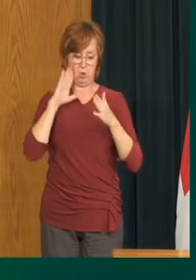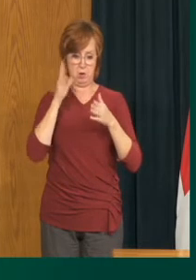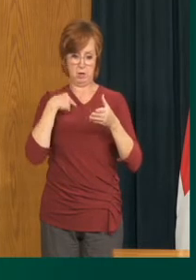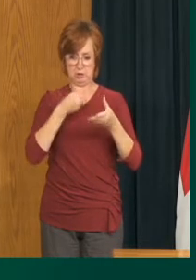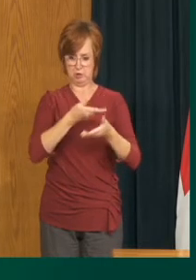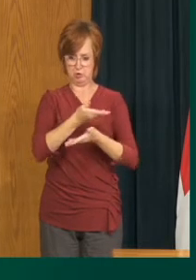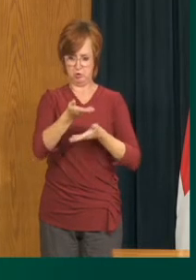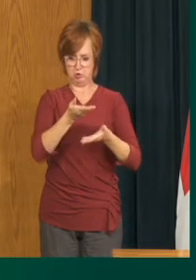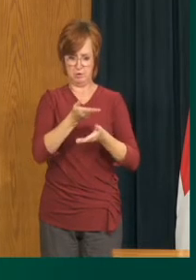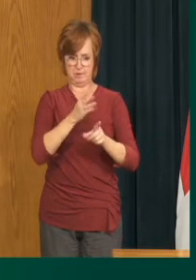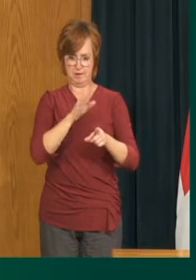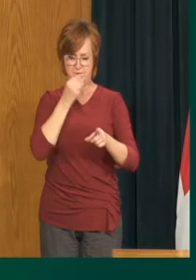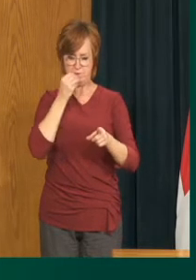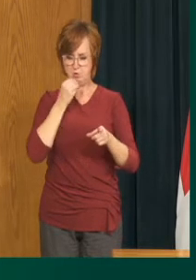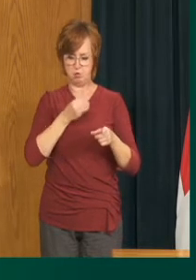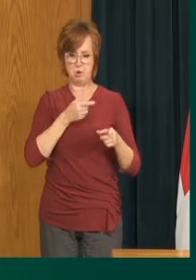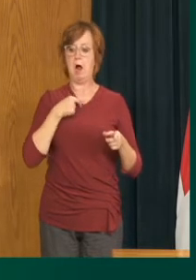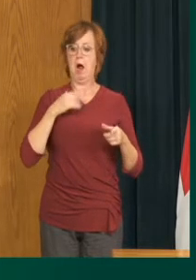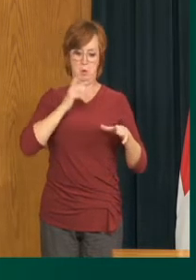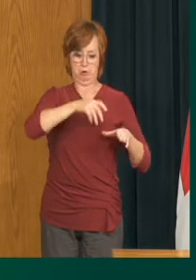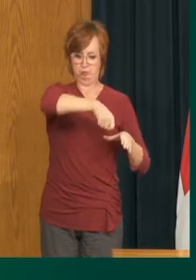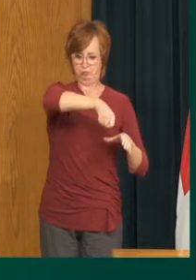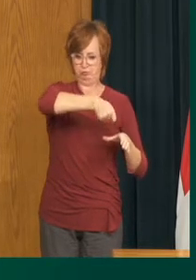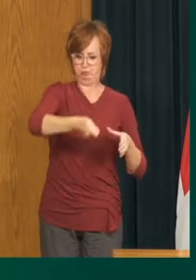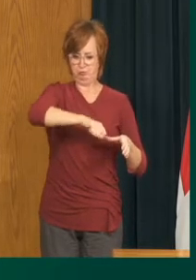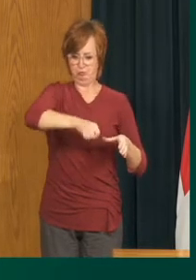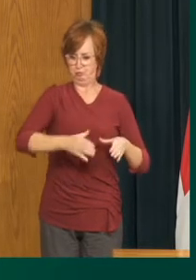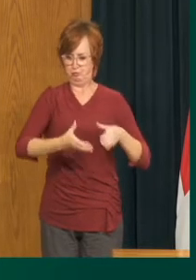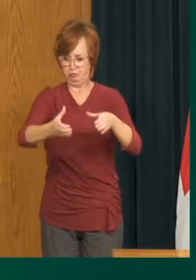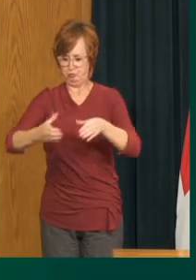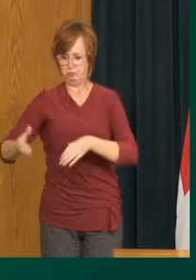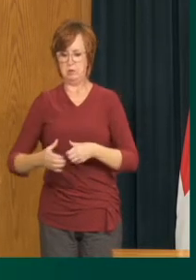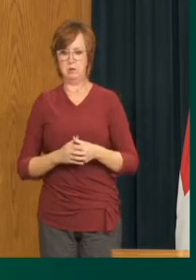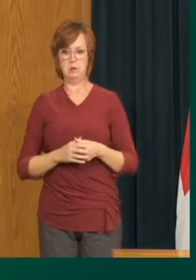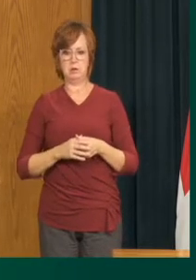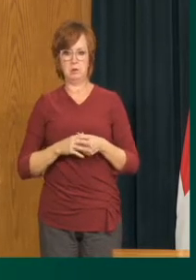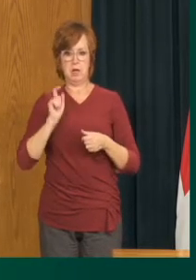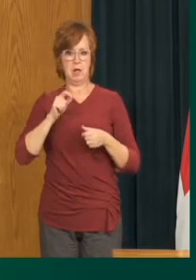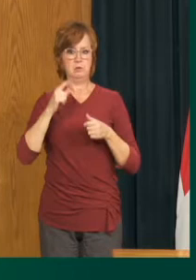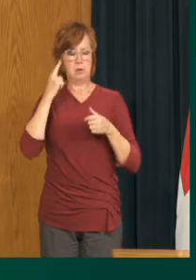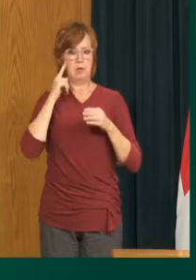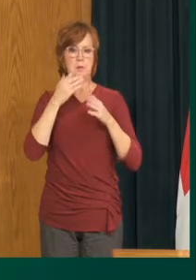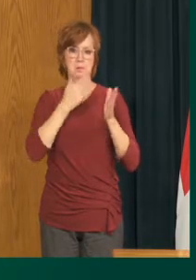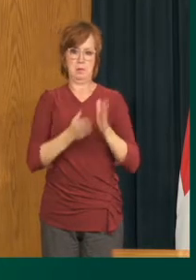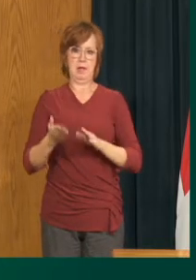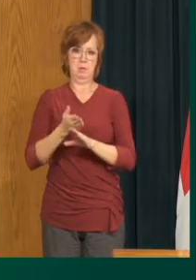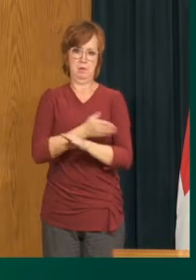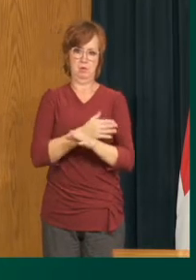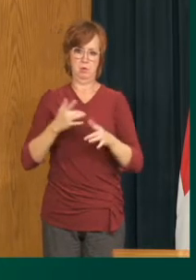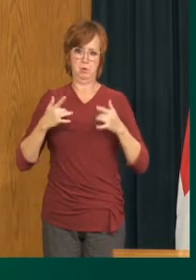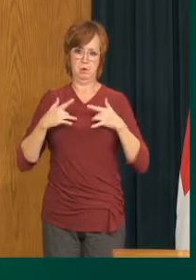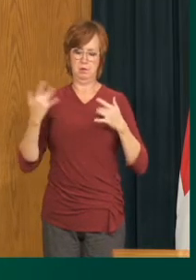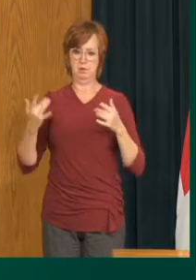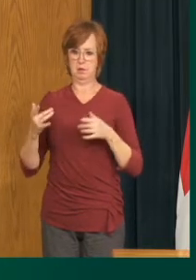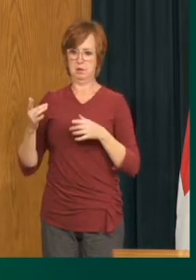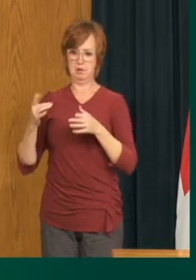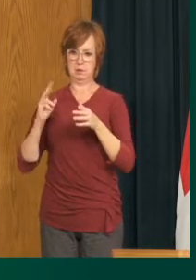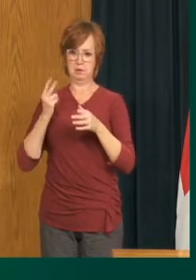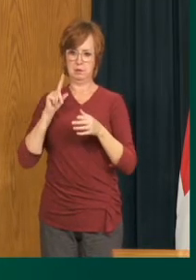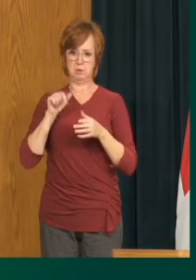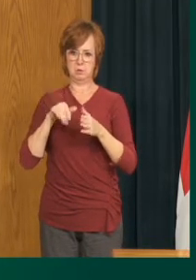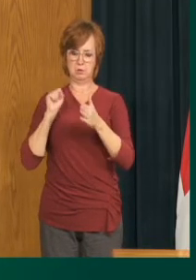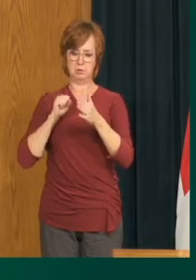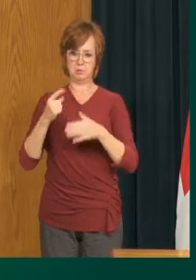moving indoors, we really need to observe that very strictly. Follow-up, Steph? Yeah. Mr. Premier, do you find it frustrating